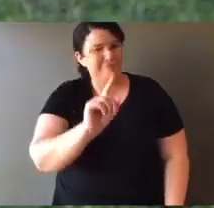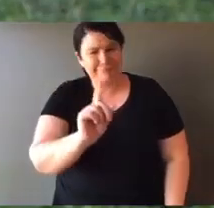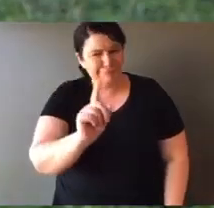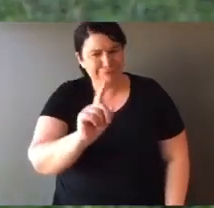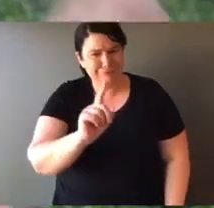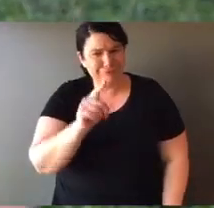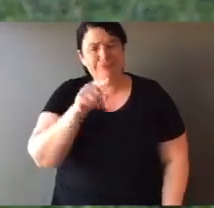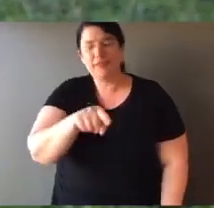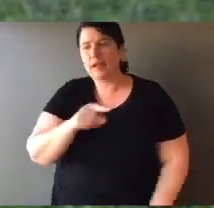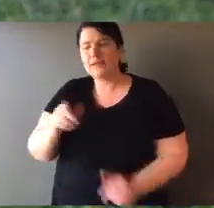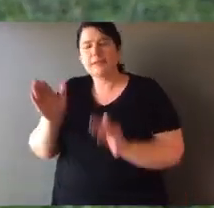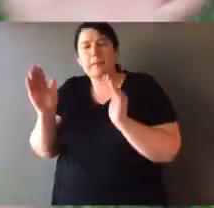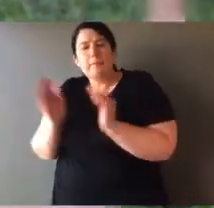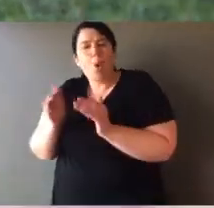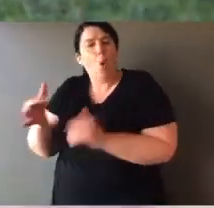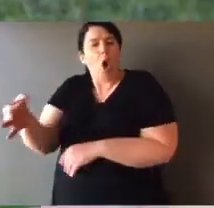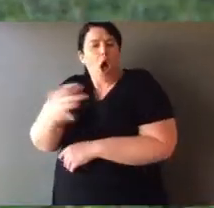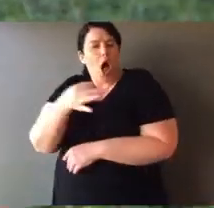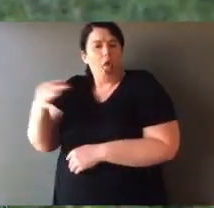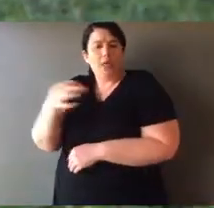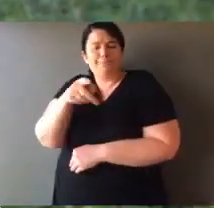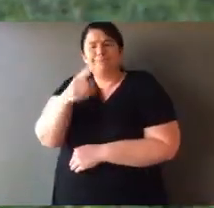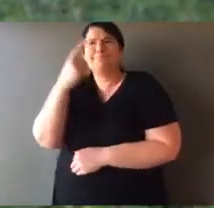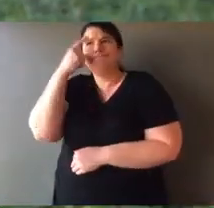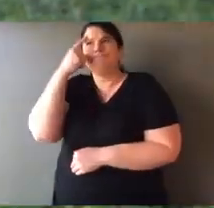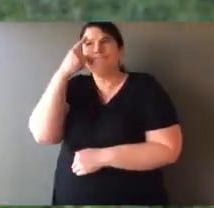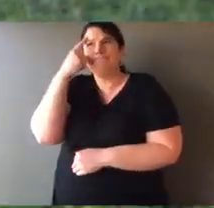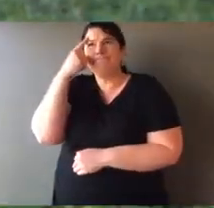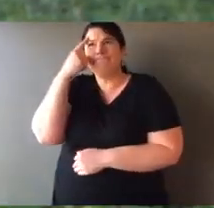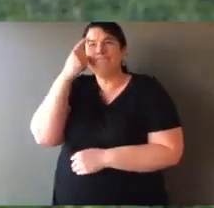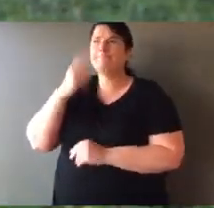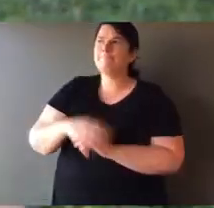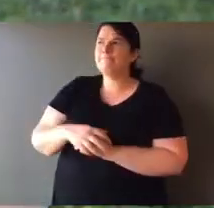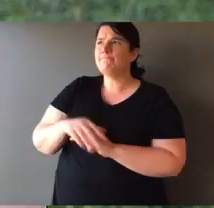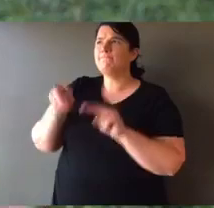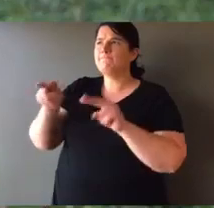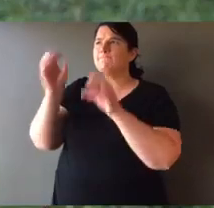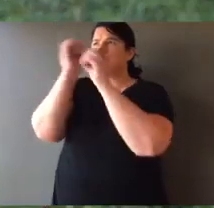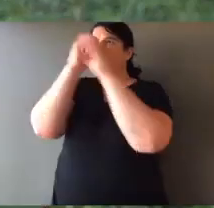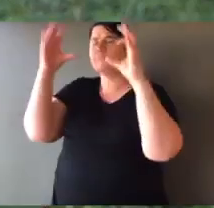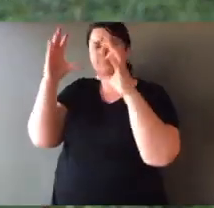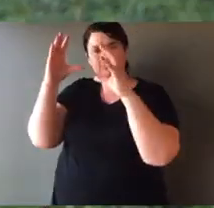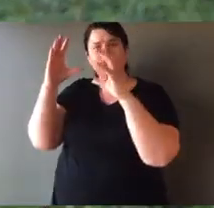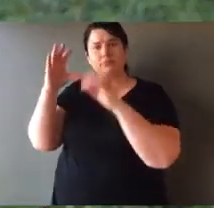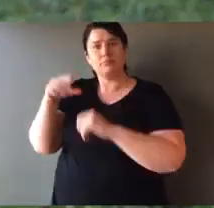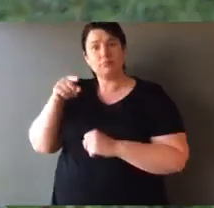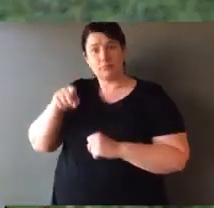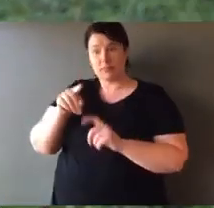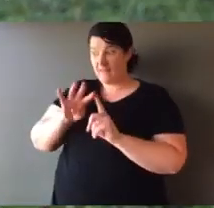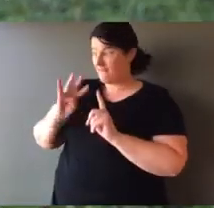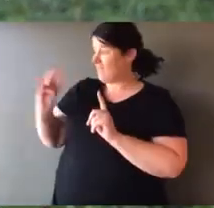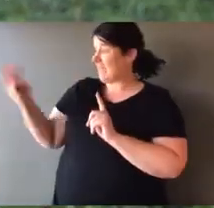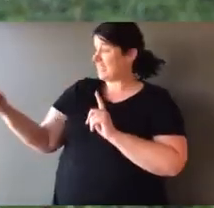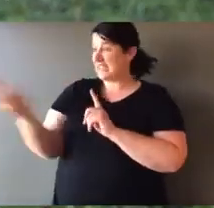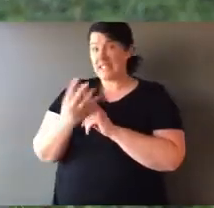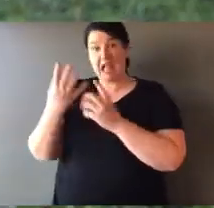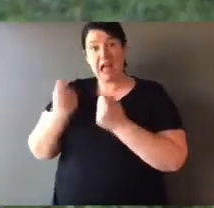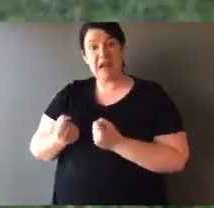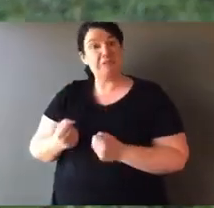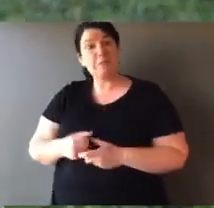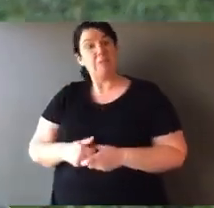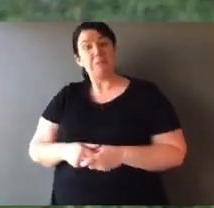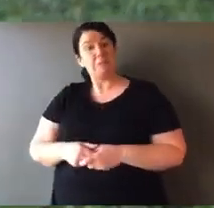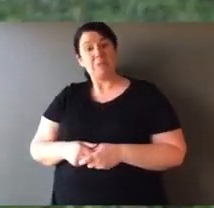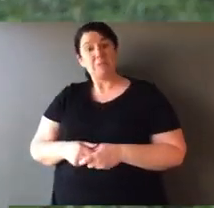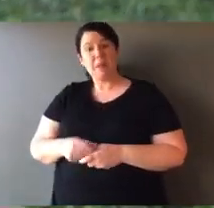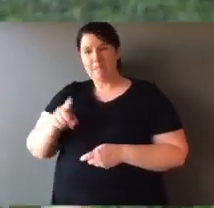For any wise guys that are going to say Australia, pick a smallish island and think about it in your mind and look at that island. Now, you don't